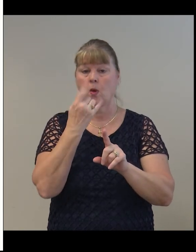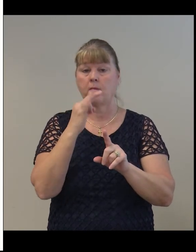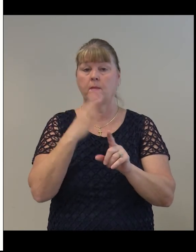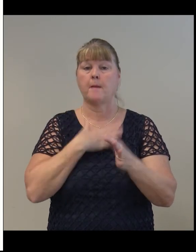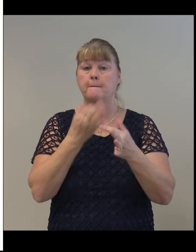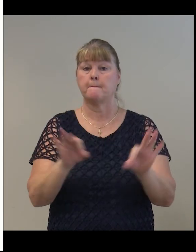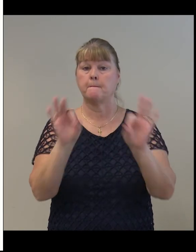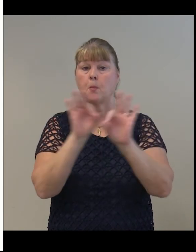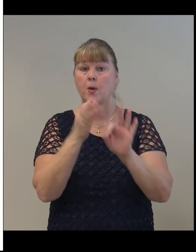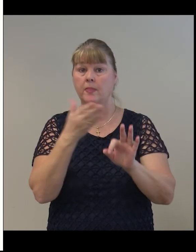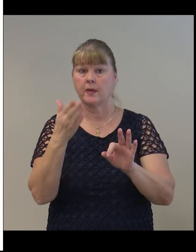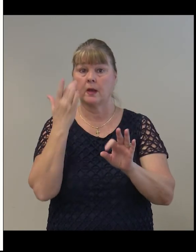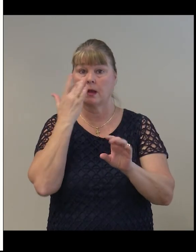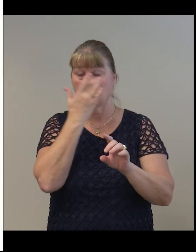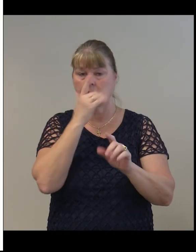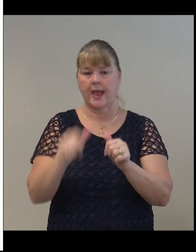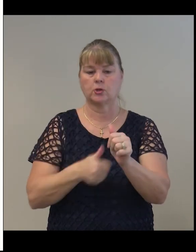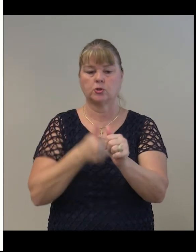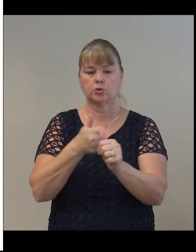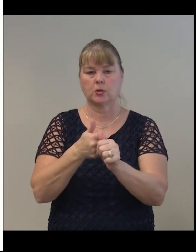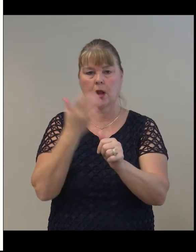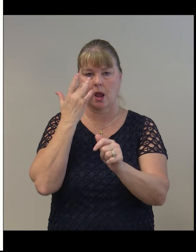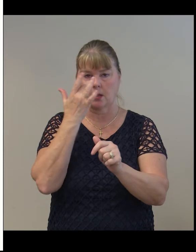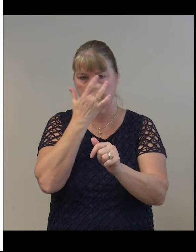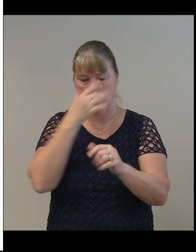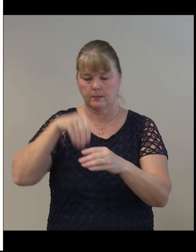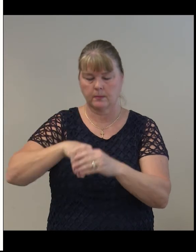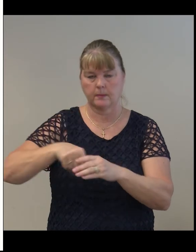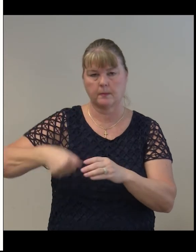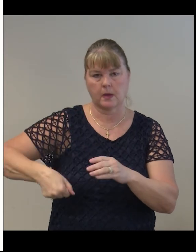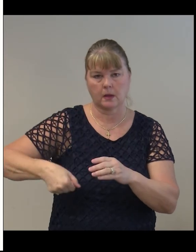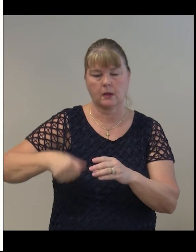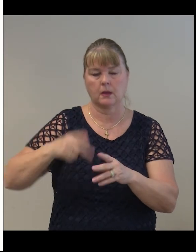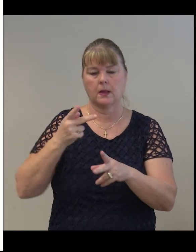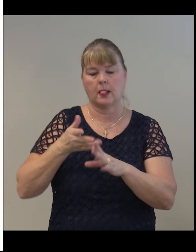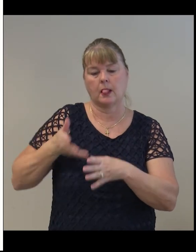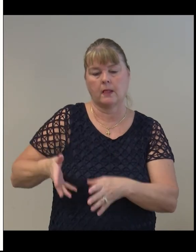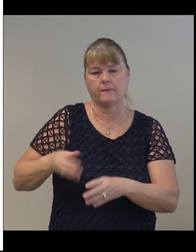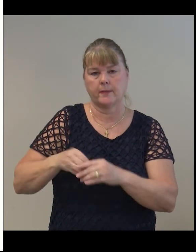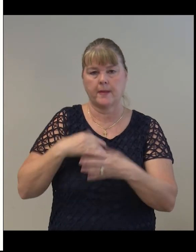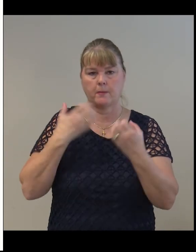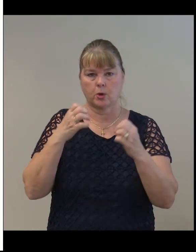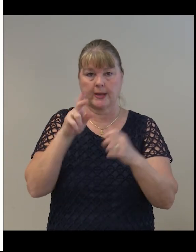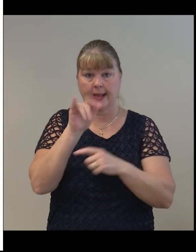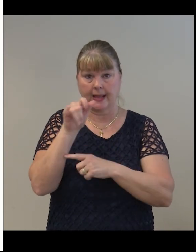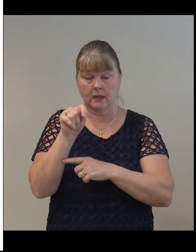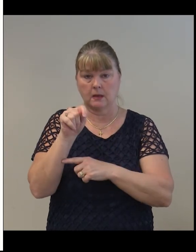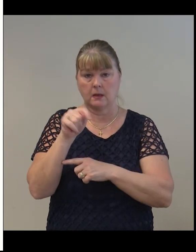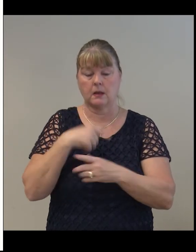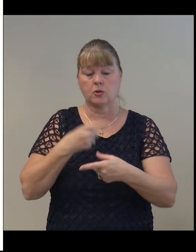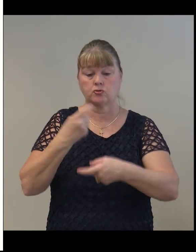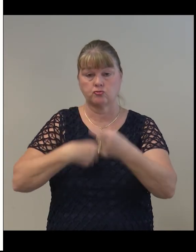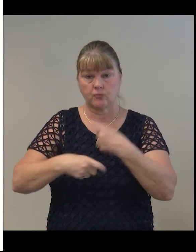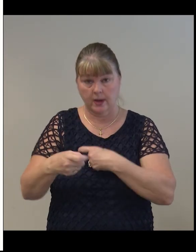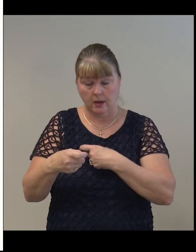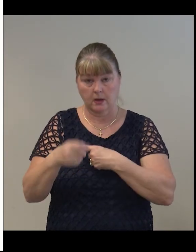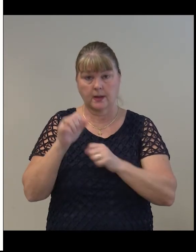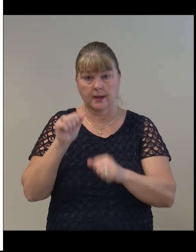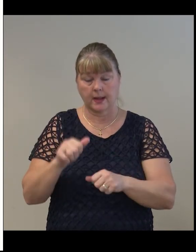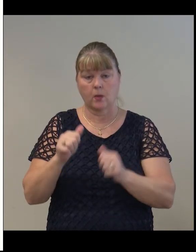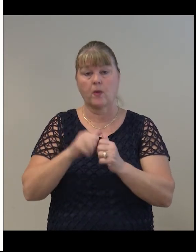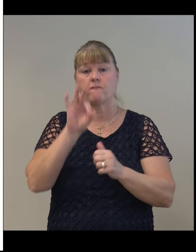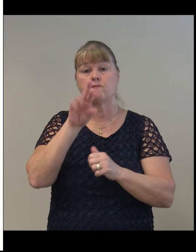one of my essential devices is going to be an extra pair of contacts that would sit in my emergency kit. Now, I can trade it